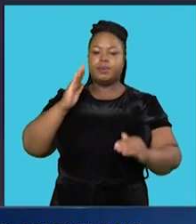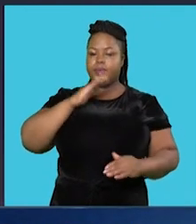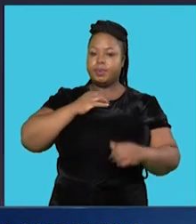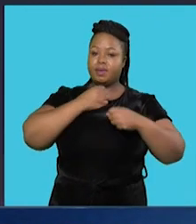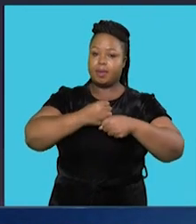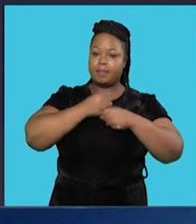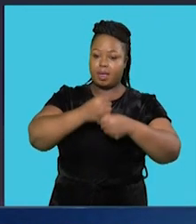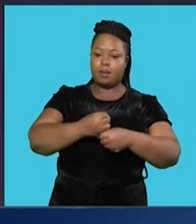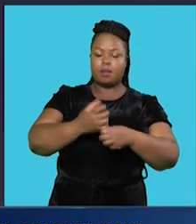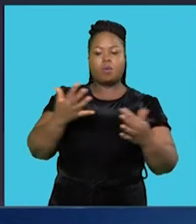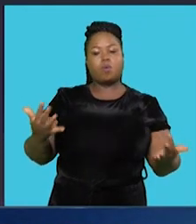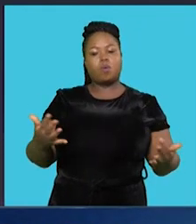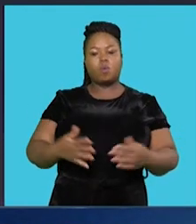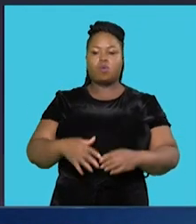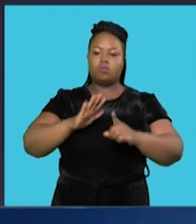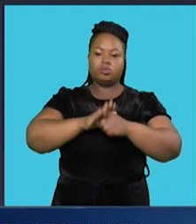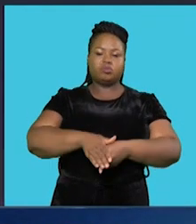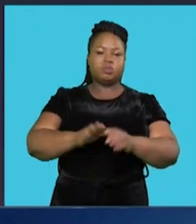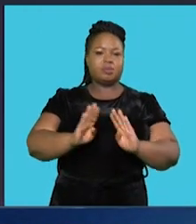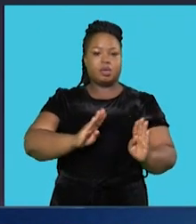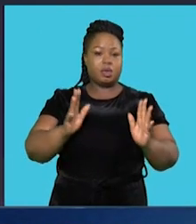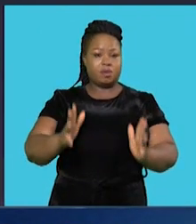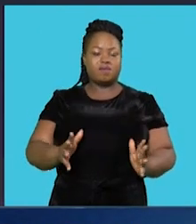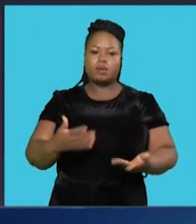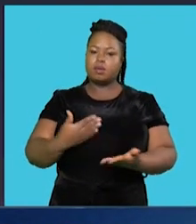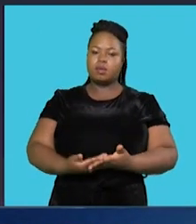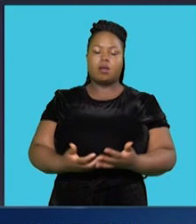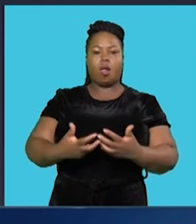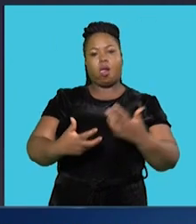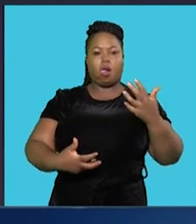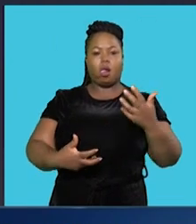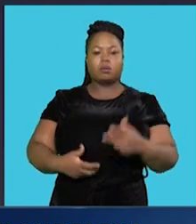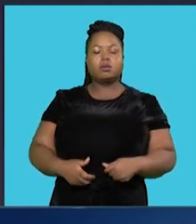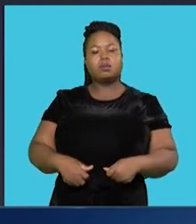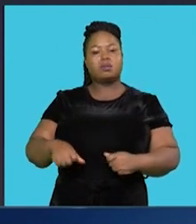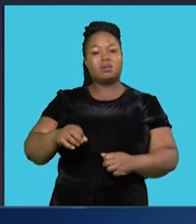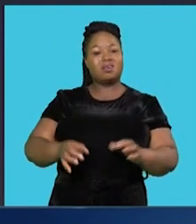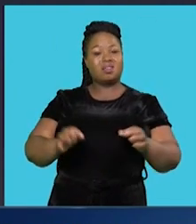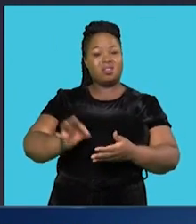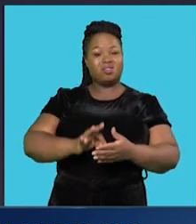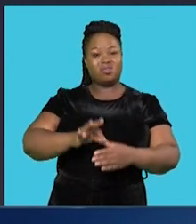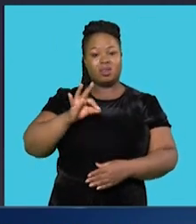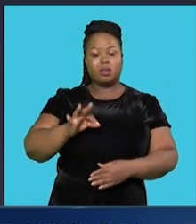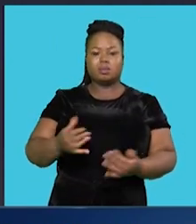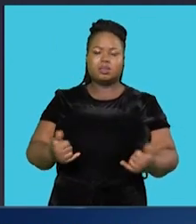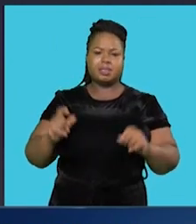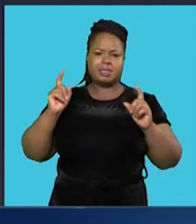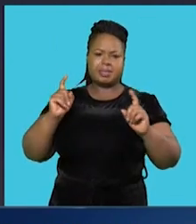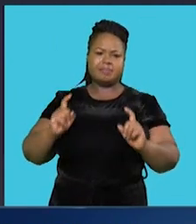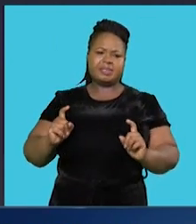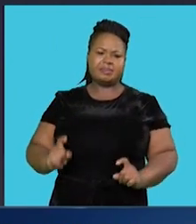practices or discriminatory behavior can distort the electoral playing field and undermine the principles